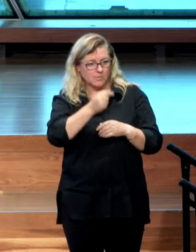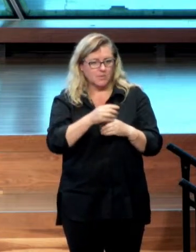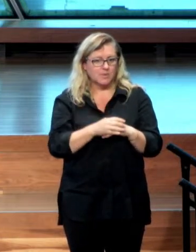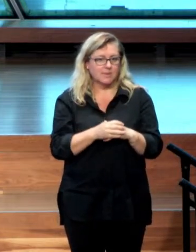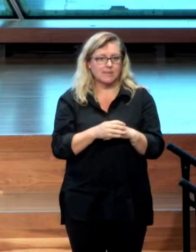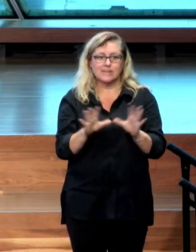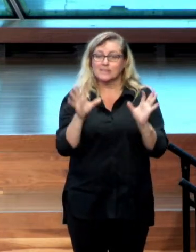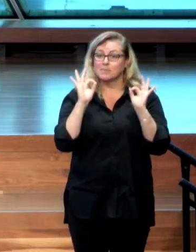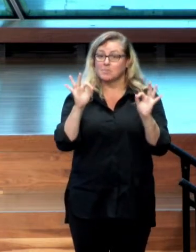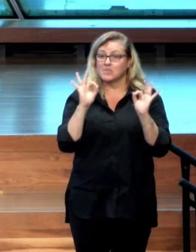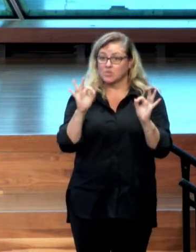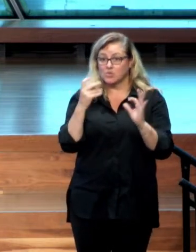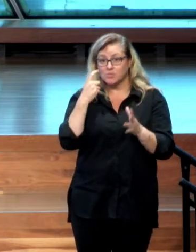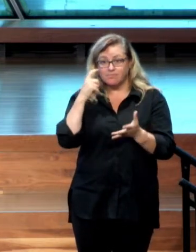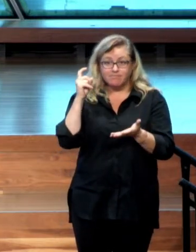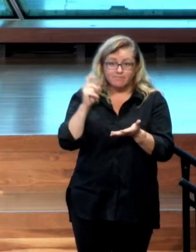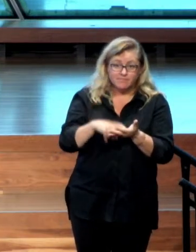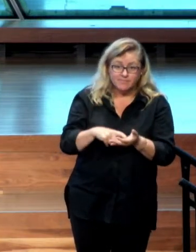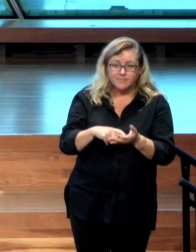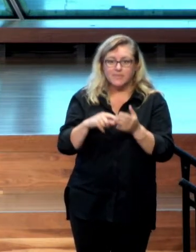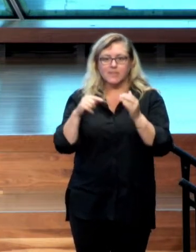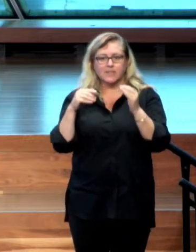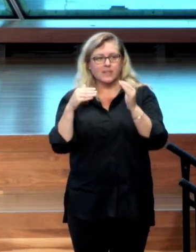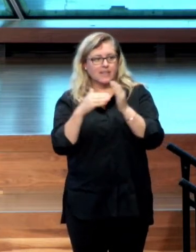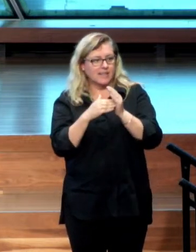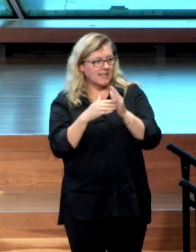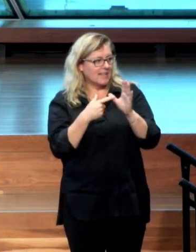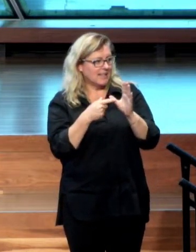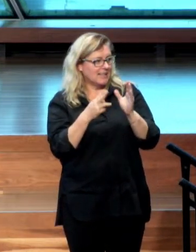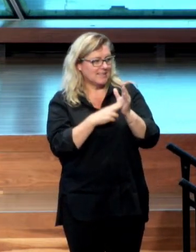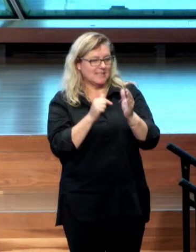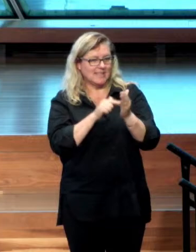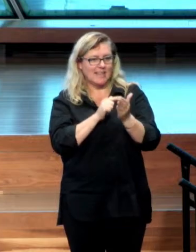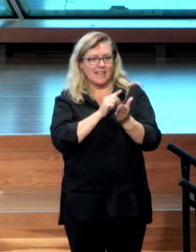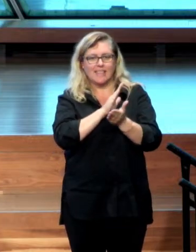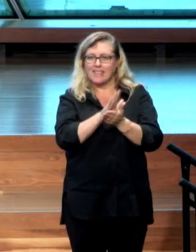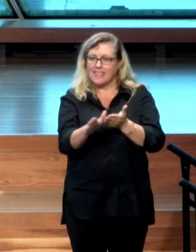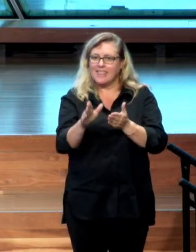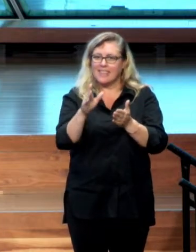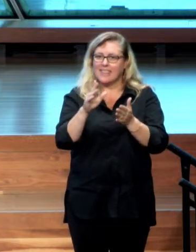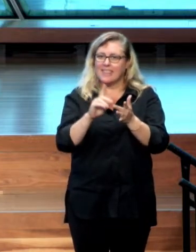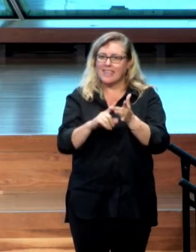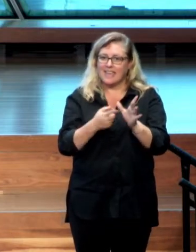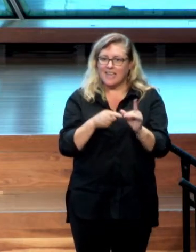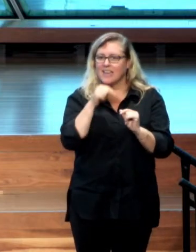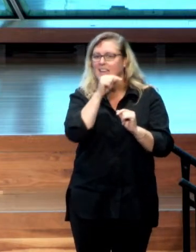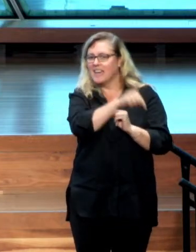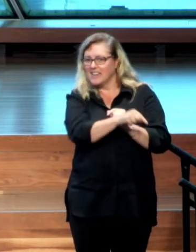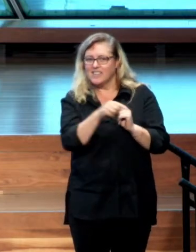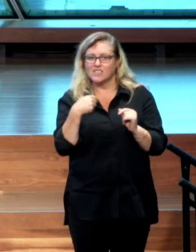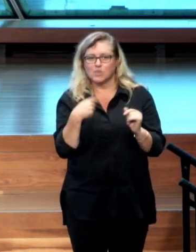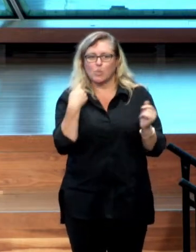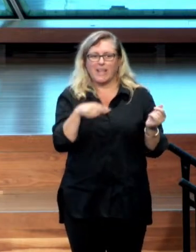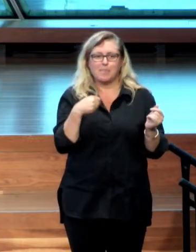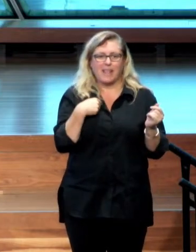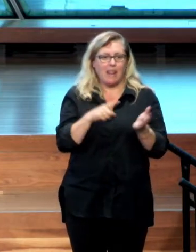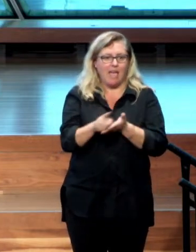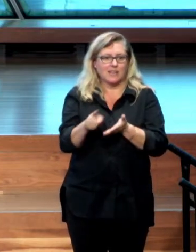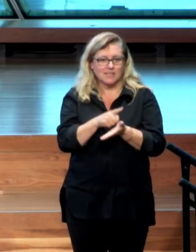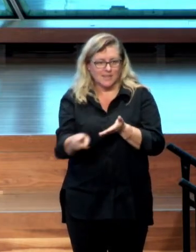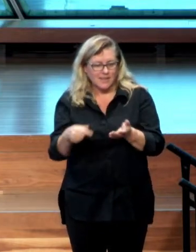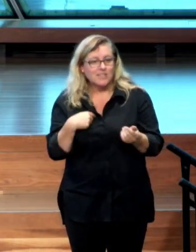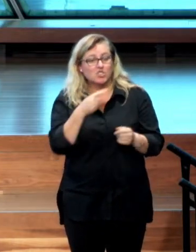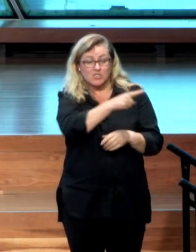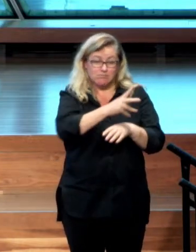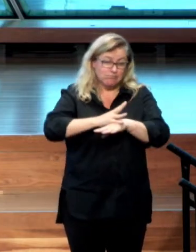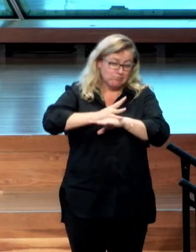shout out to Xanthia O'Connor, who will kill me later, but who has worked